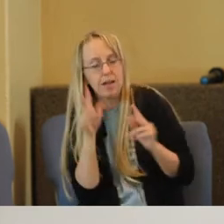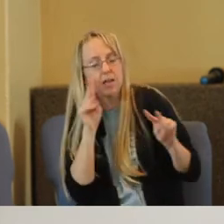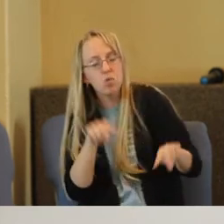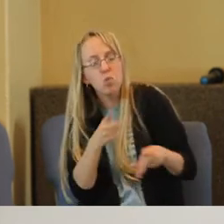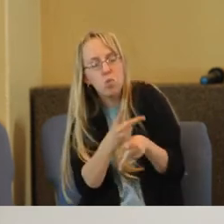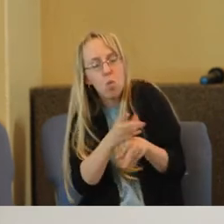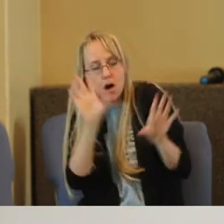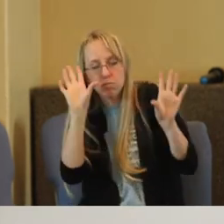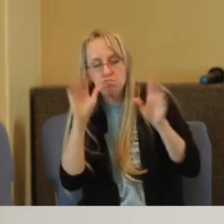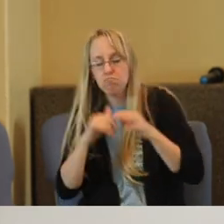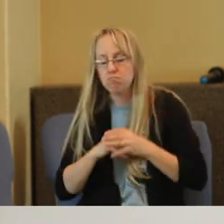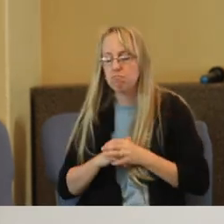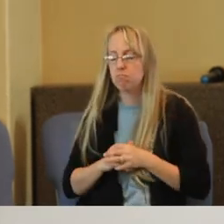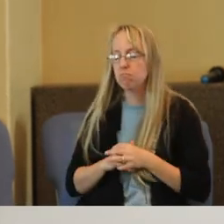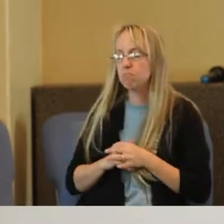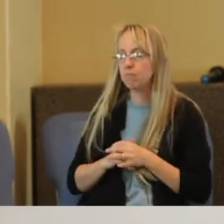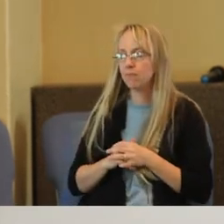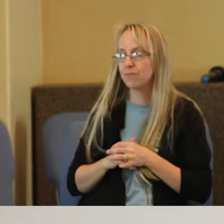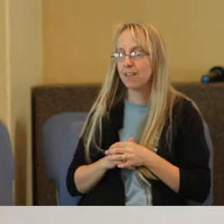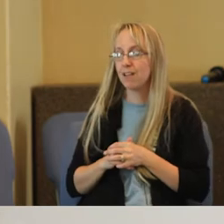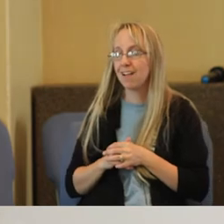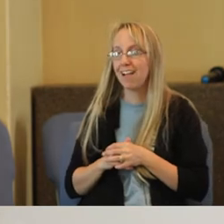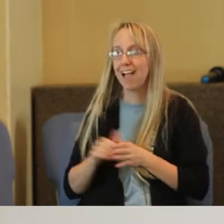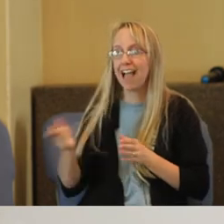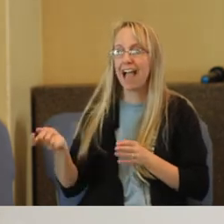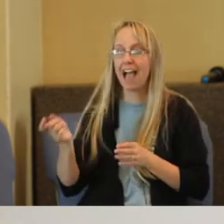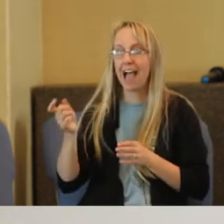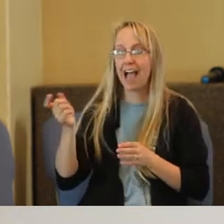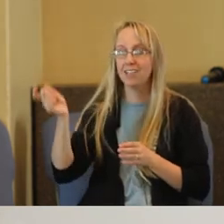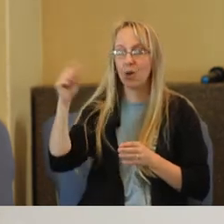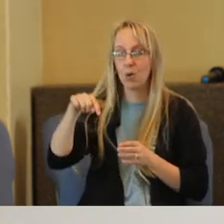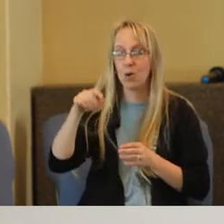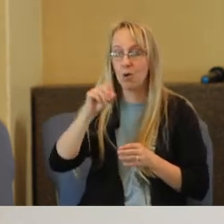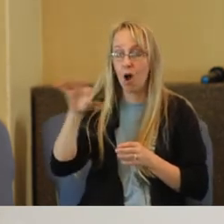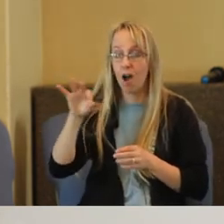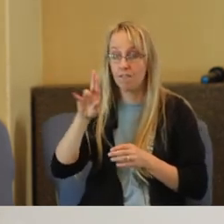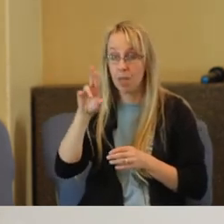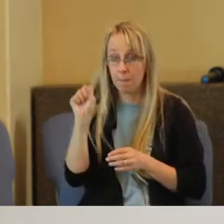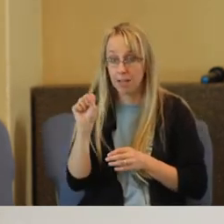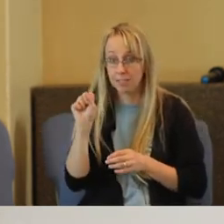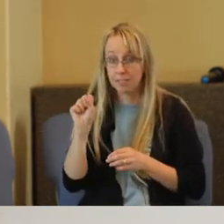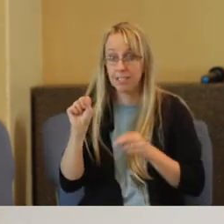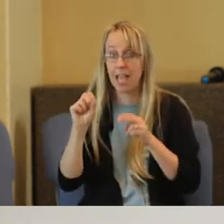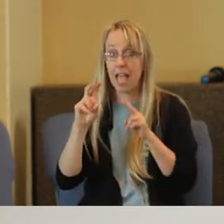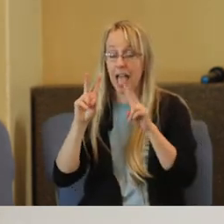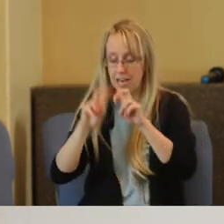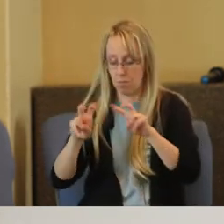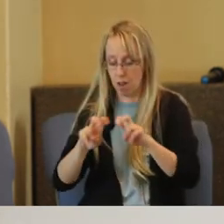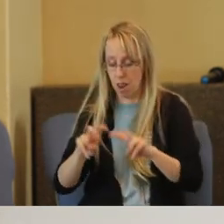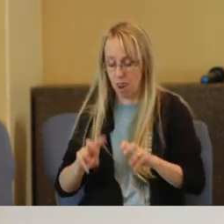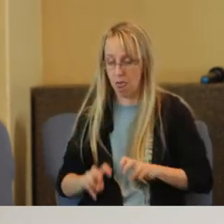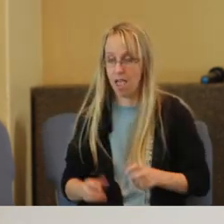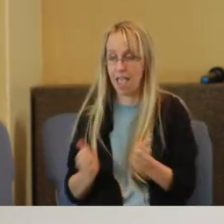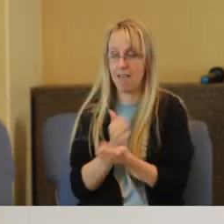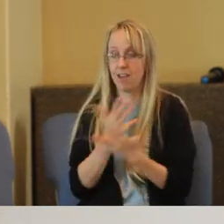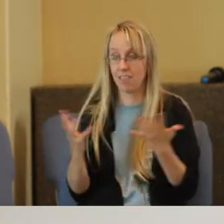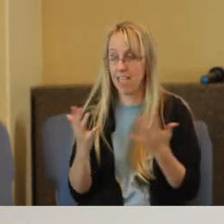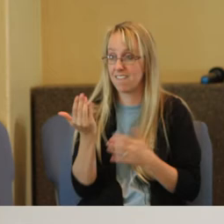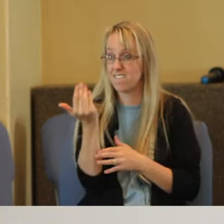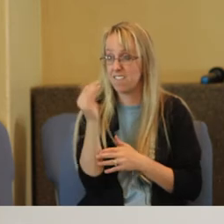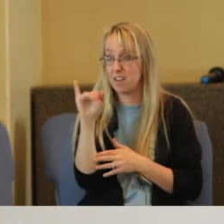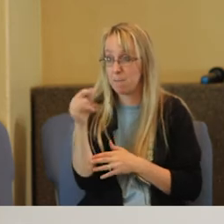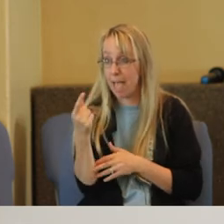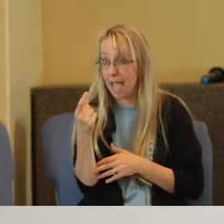And they got off the bus, and they're going through everybody's belongings, and there's like 15 bags they didn't go through, and guess which 15 bags that